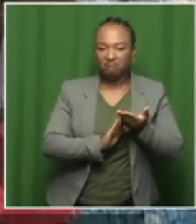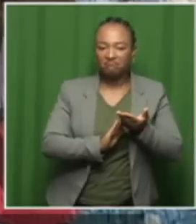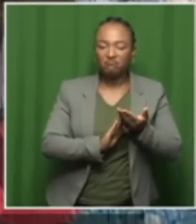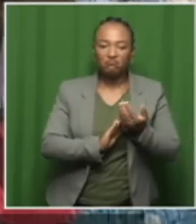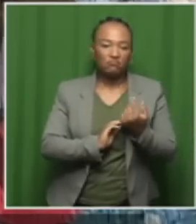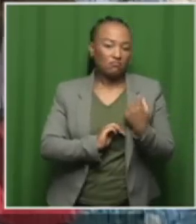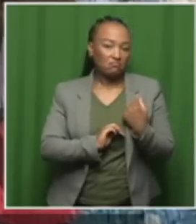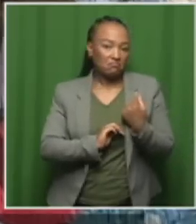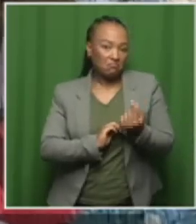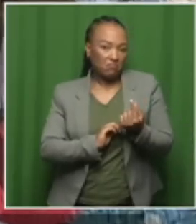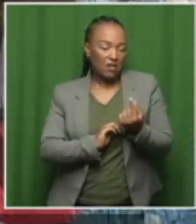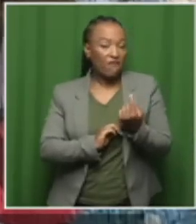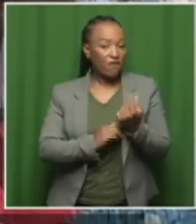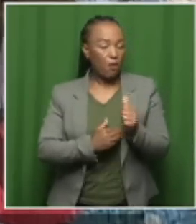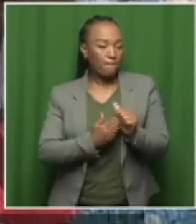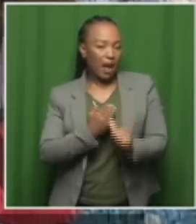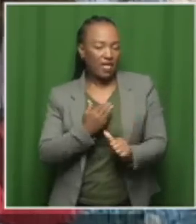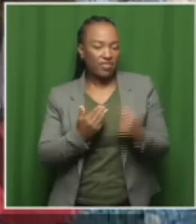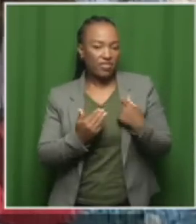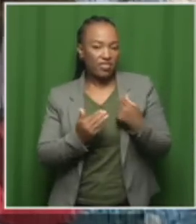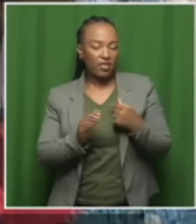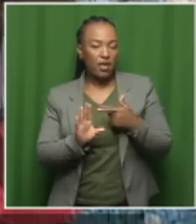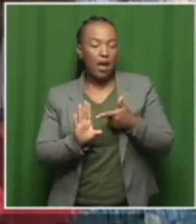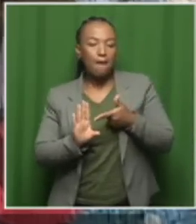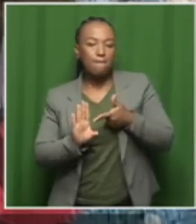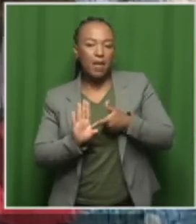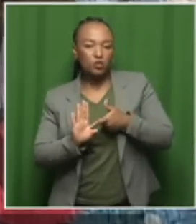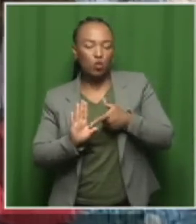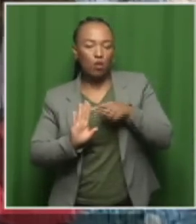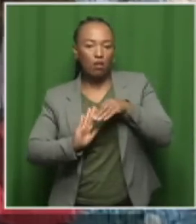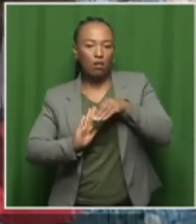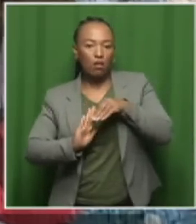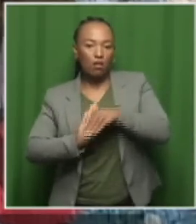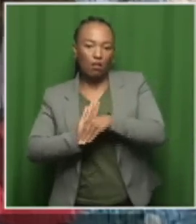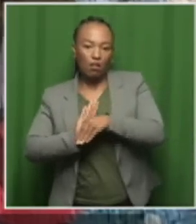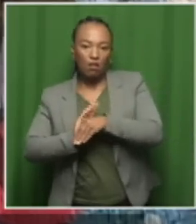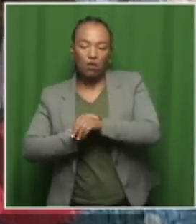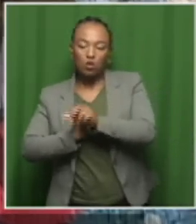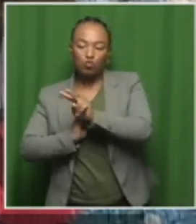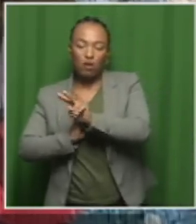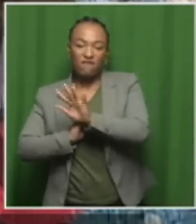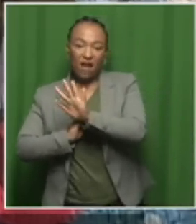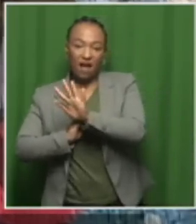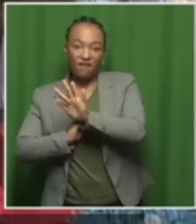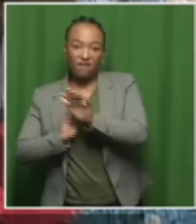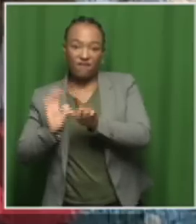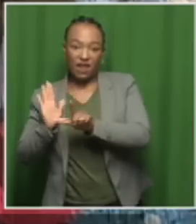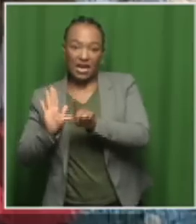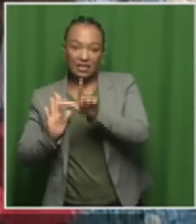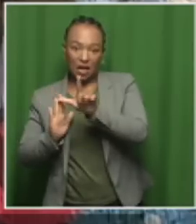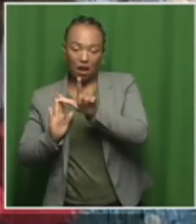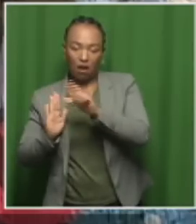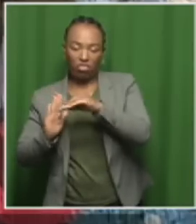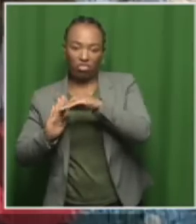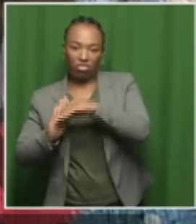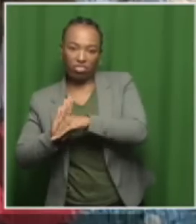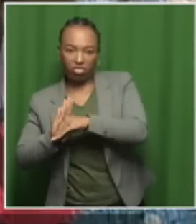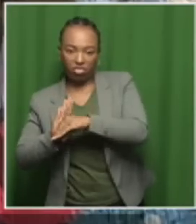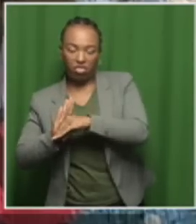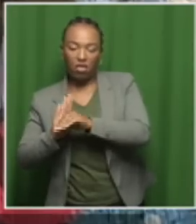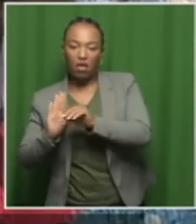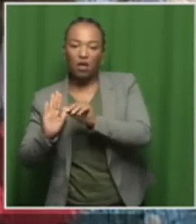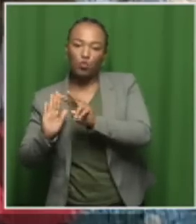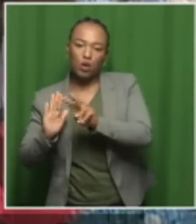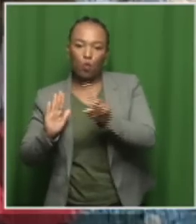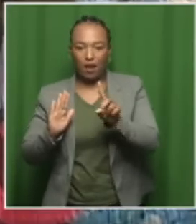fuel prices declined from around 25 to 21 Rand a litre. So a 12 cent per litre increase that we've had